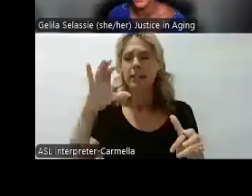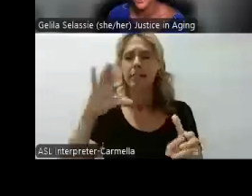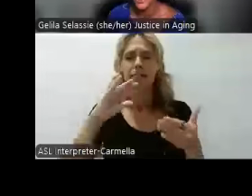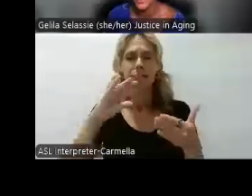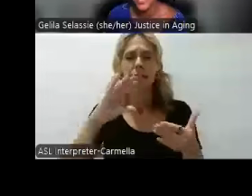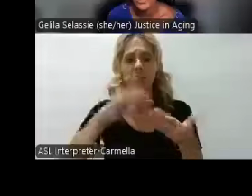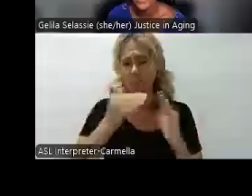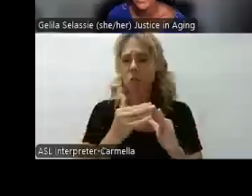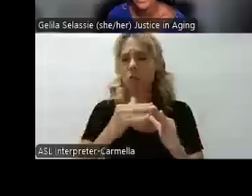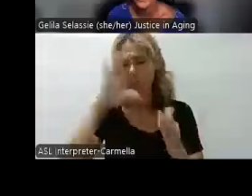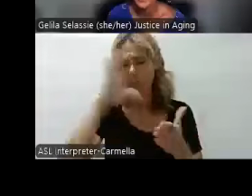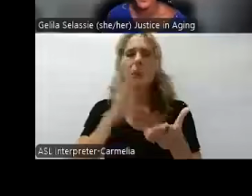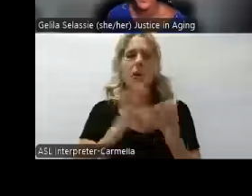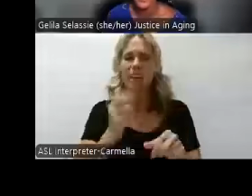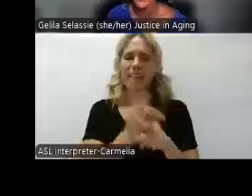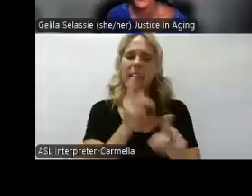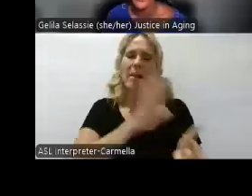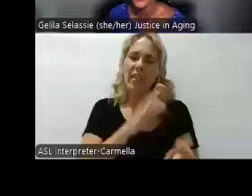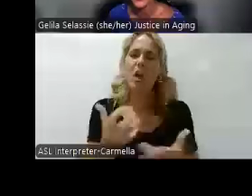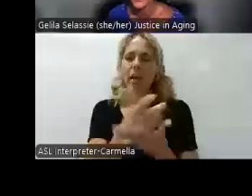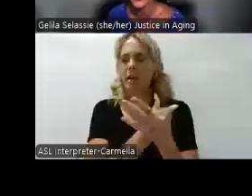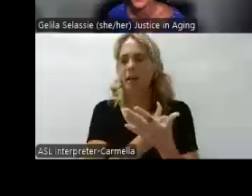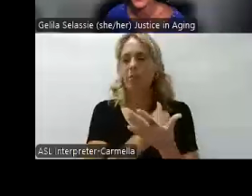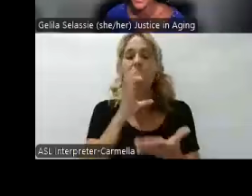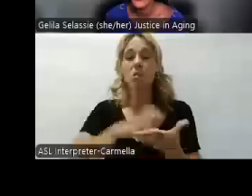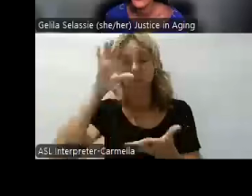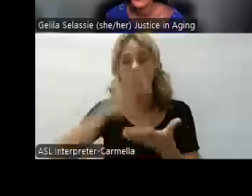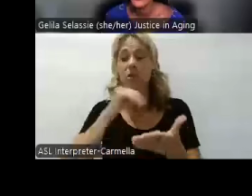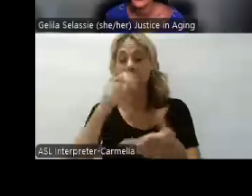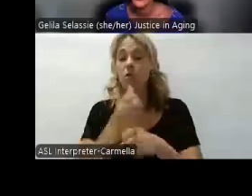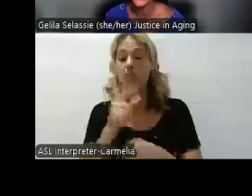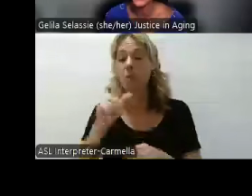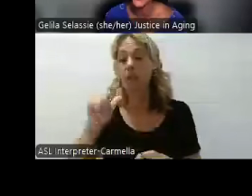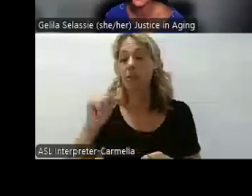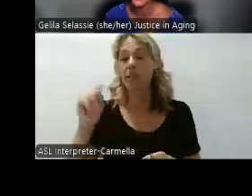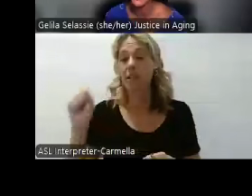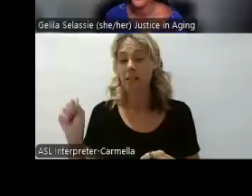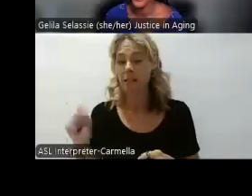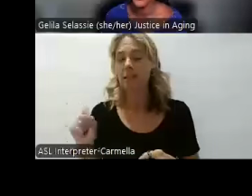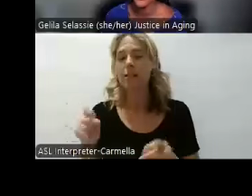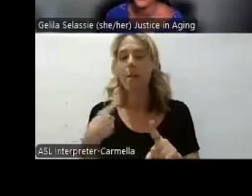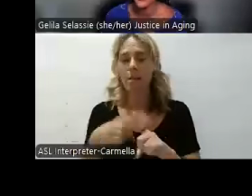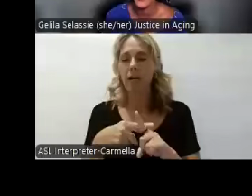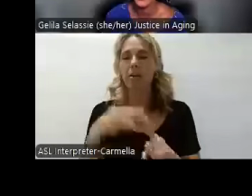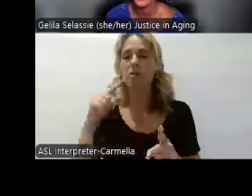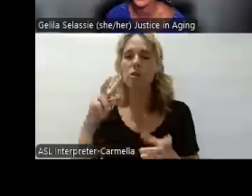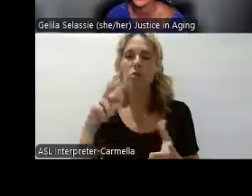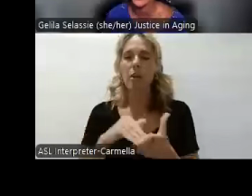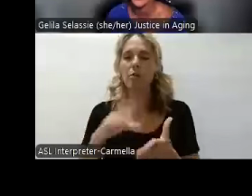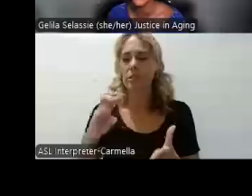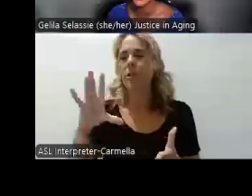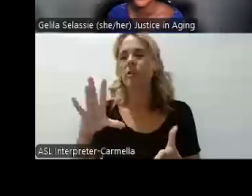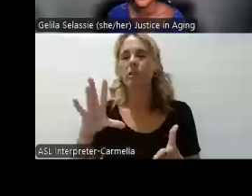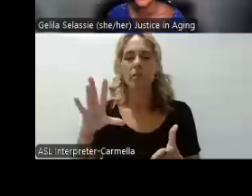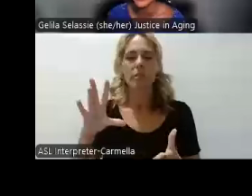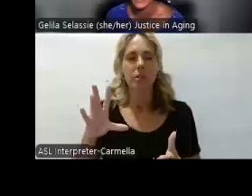his or her own income, so the spouse not receiving LTSS, as well as $2,700 to $4,066